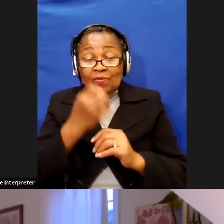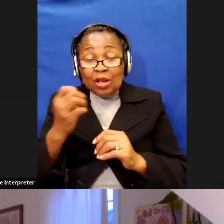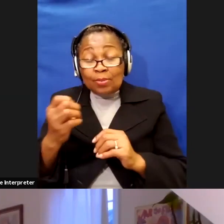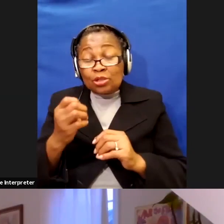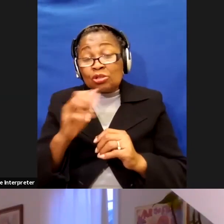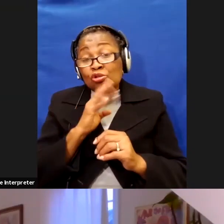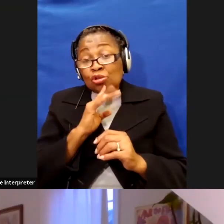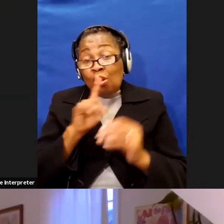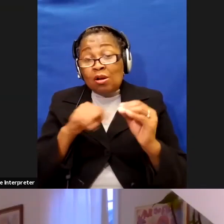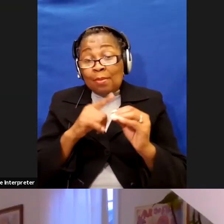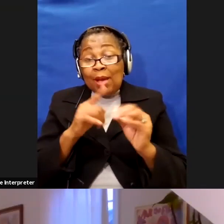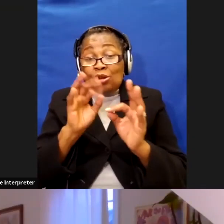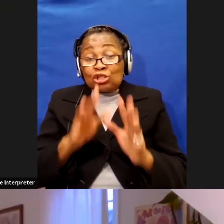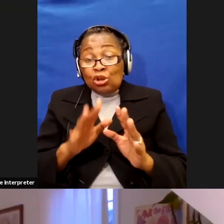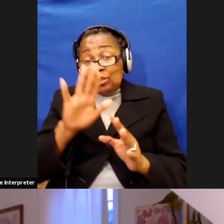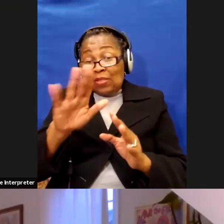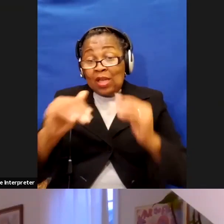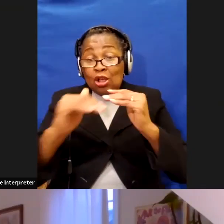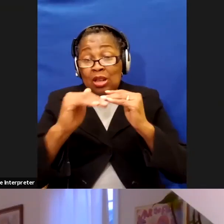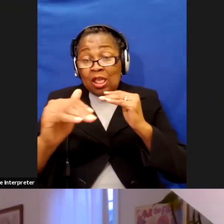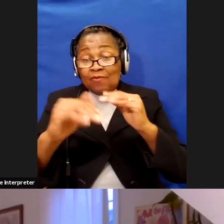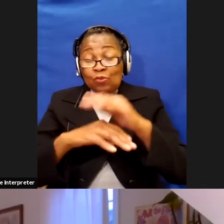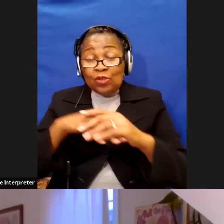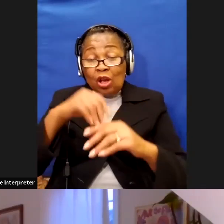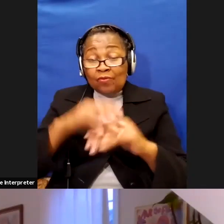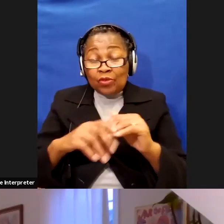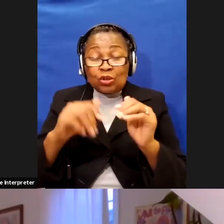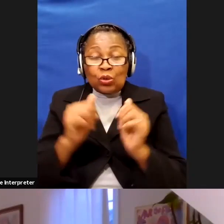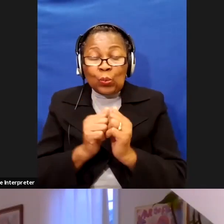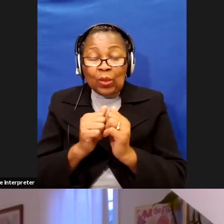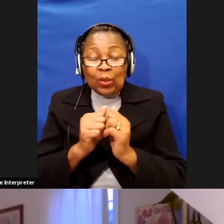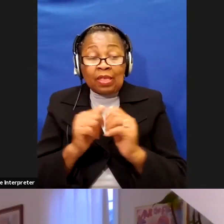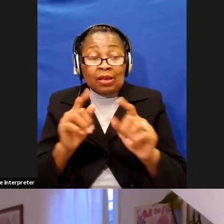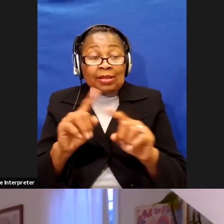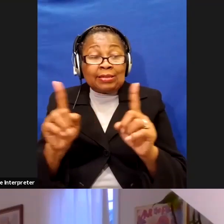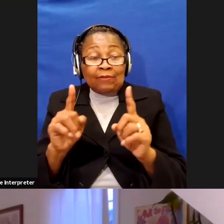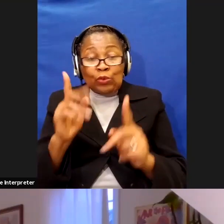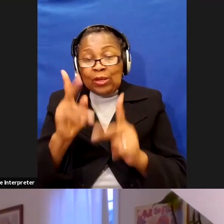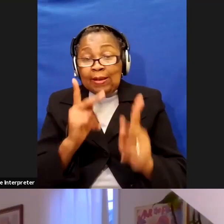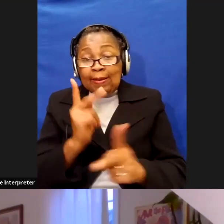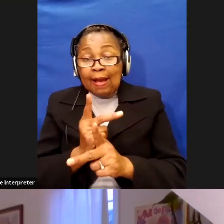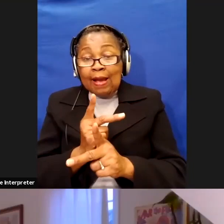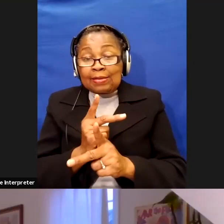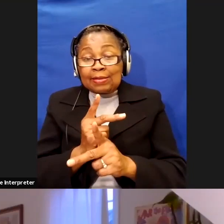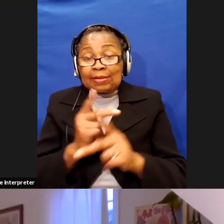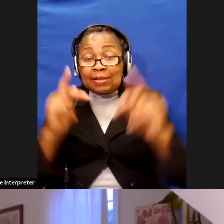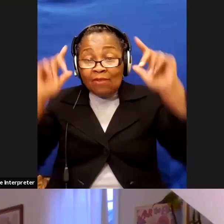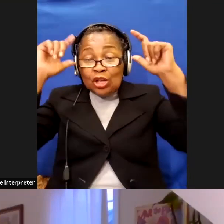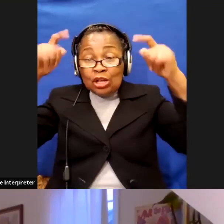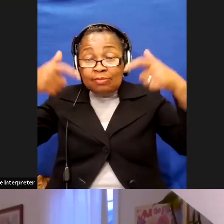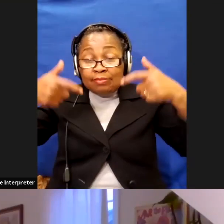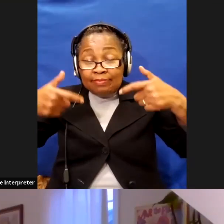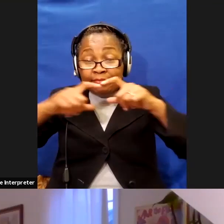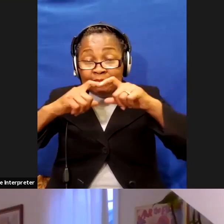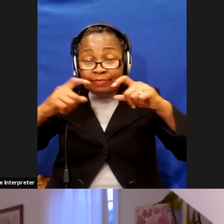what their level of comfort is with different kinds of face coverings. But